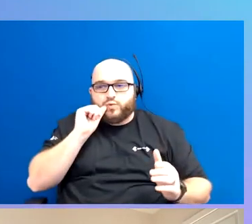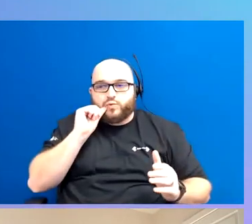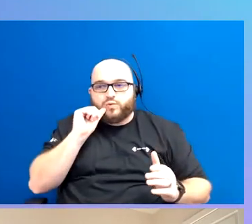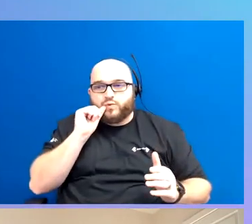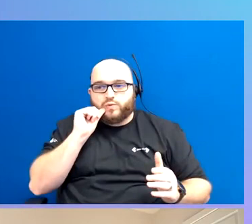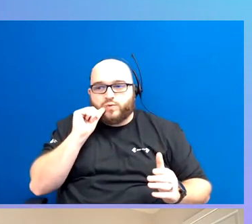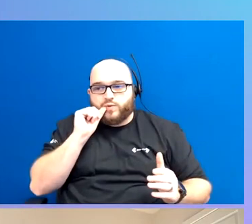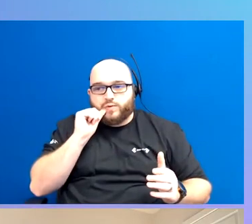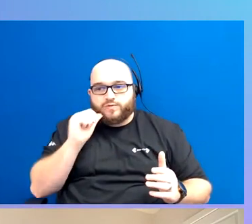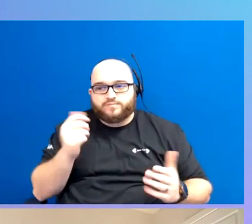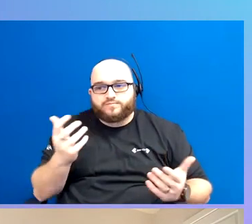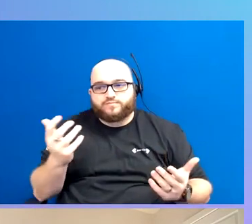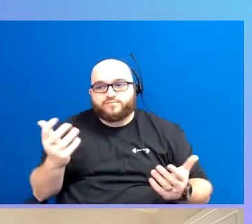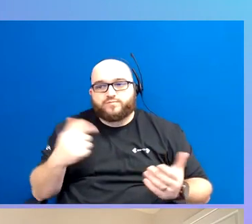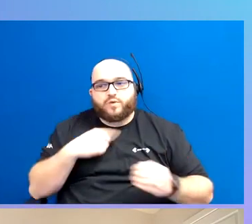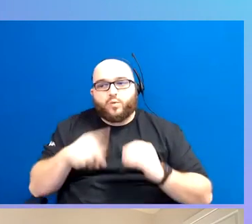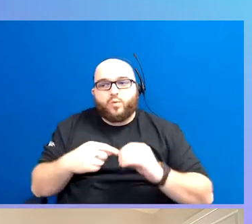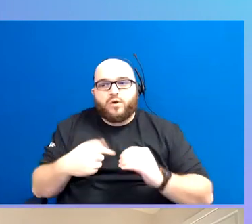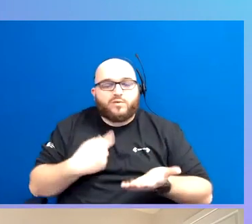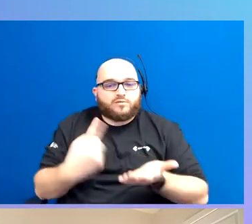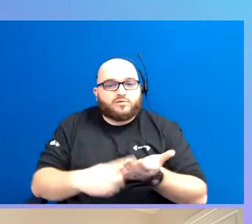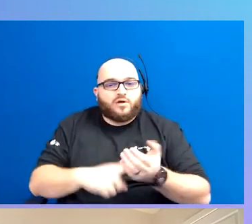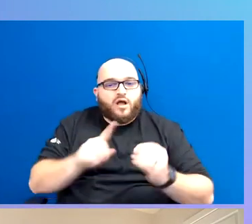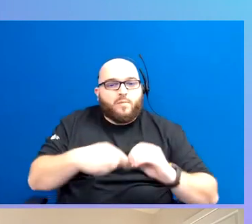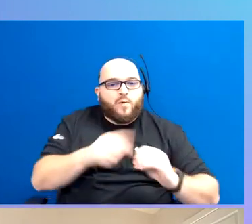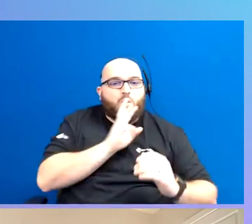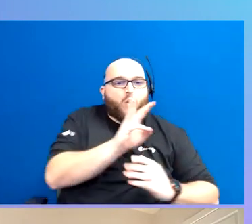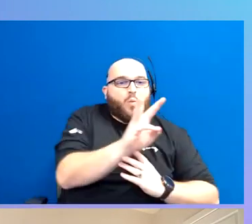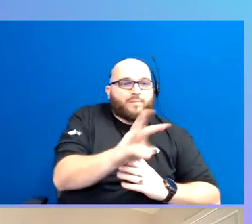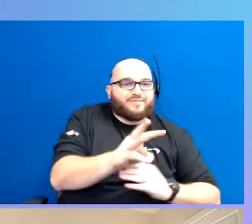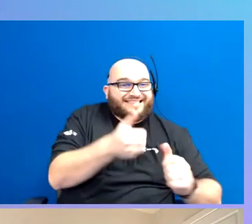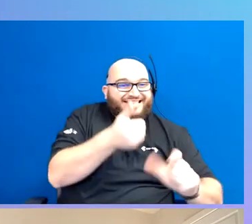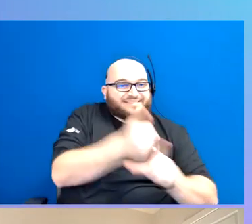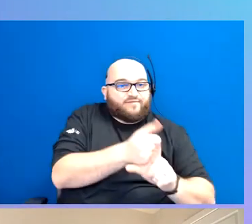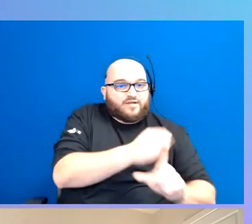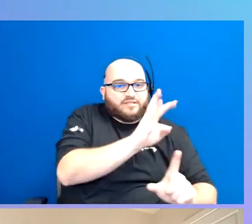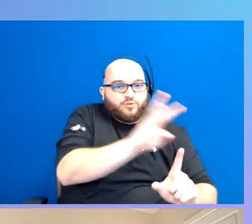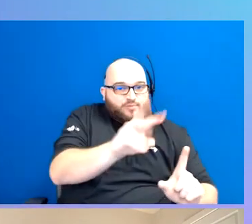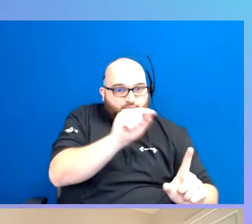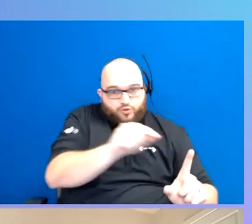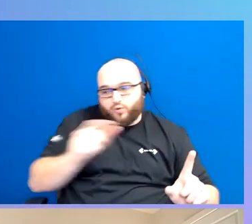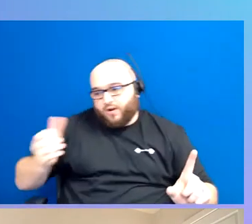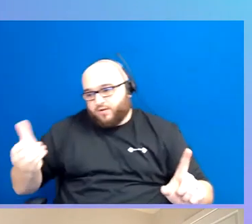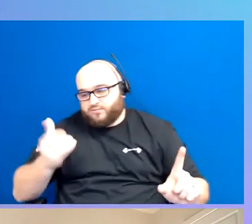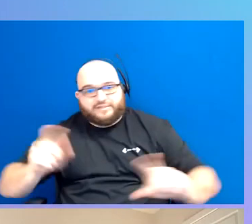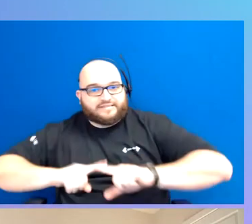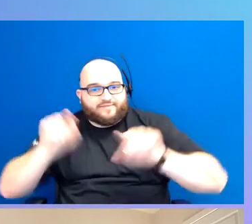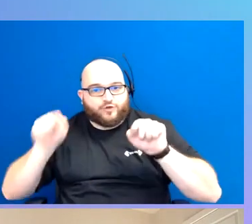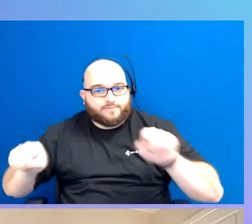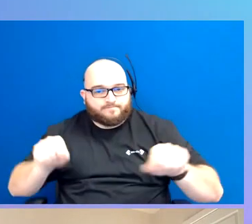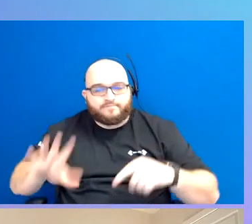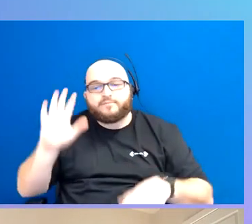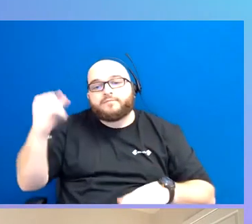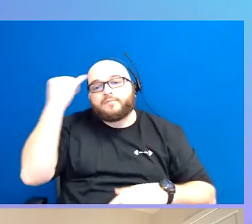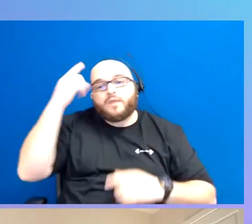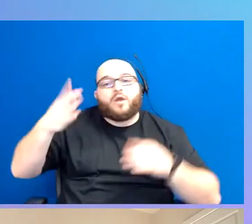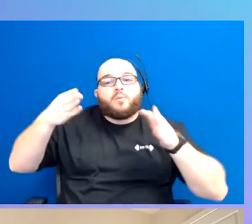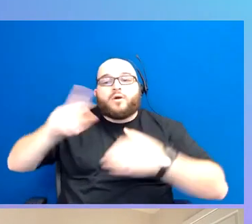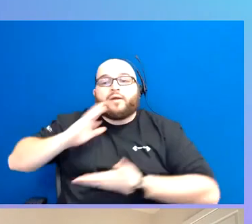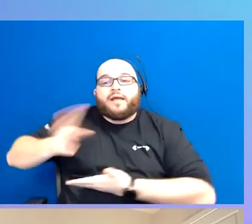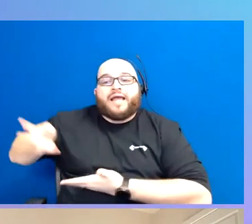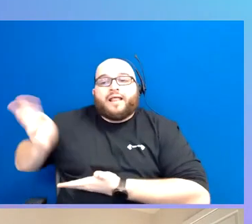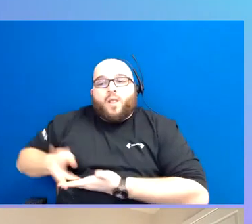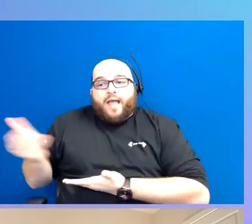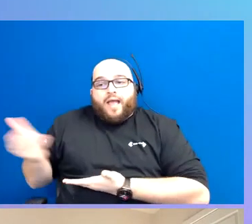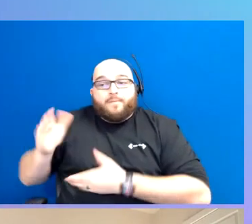when we are talking about the web accessibility. So imagine a person downloading an application,